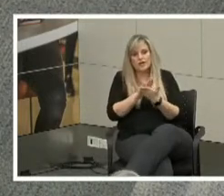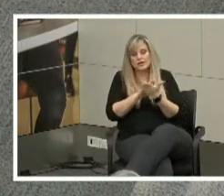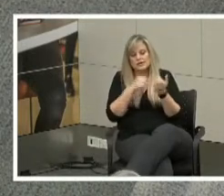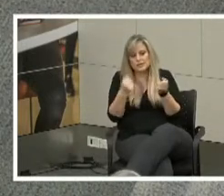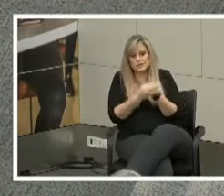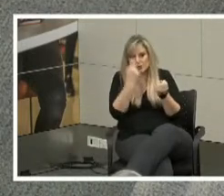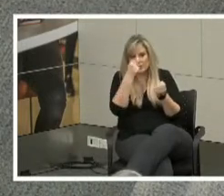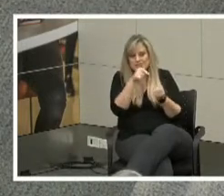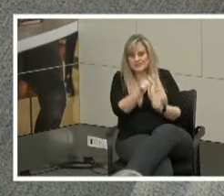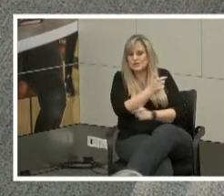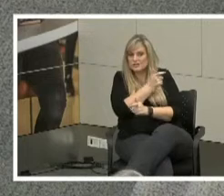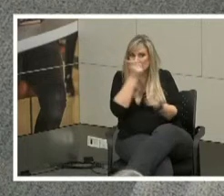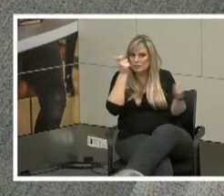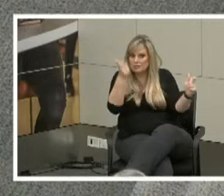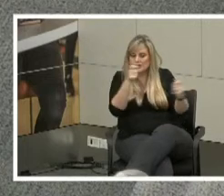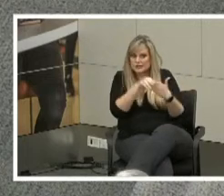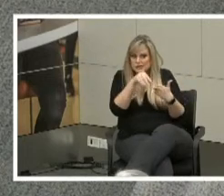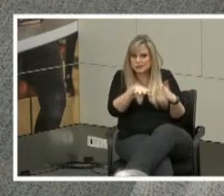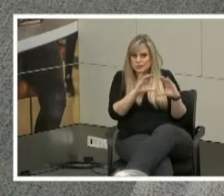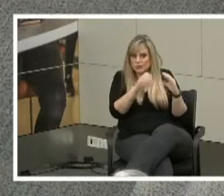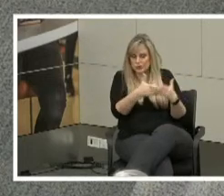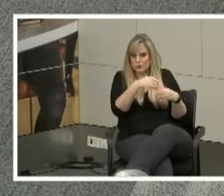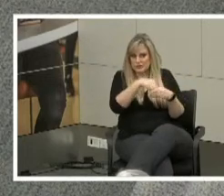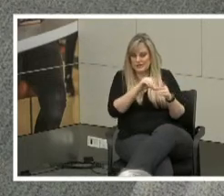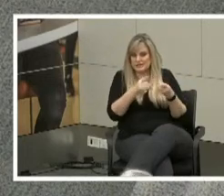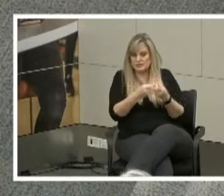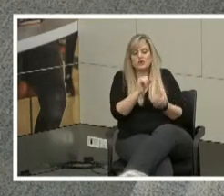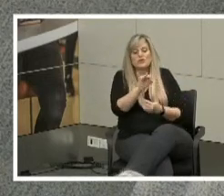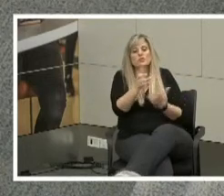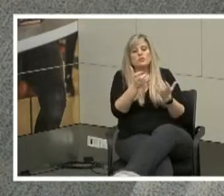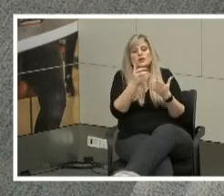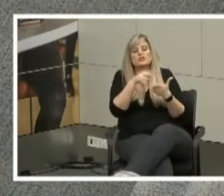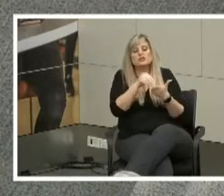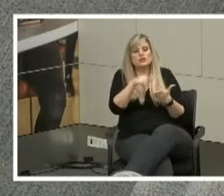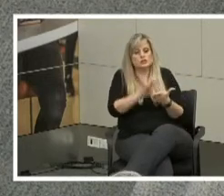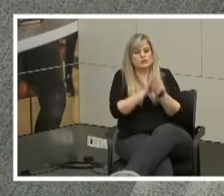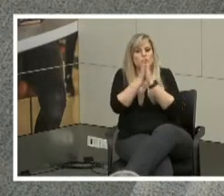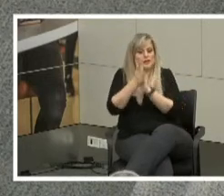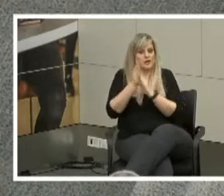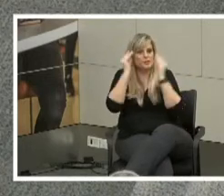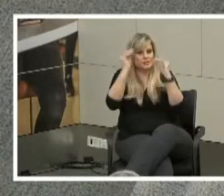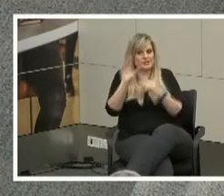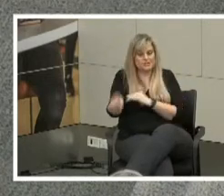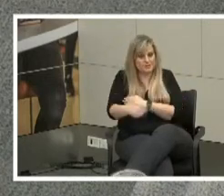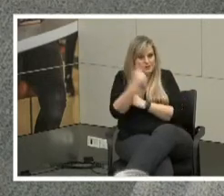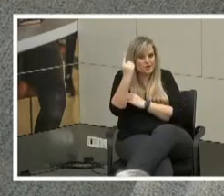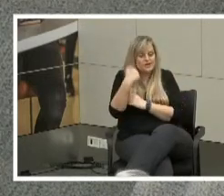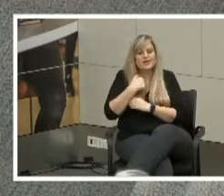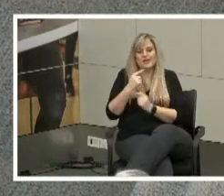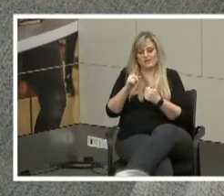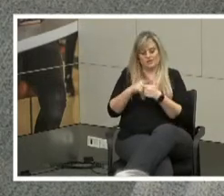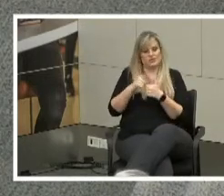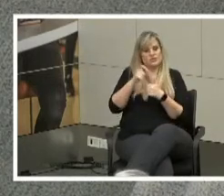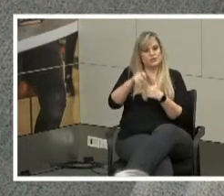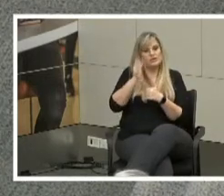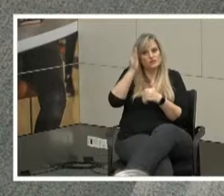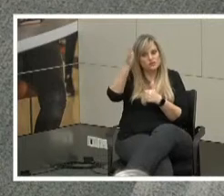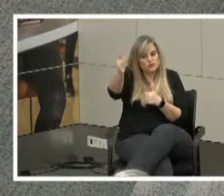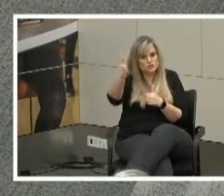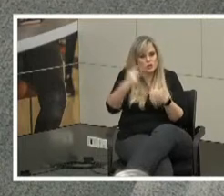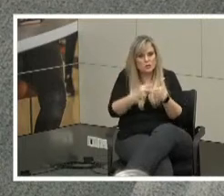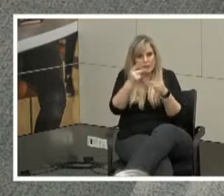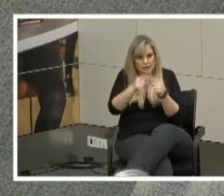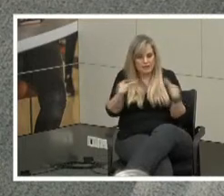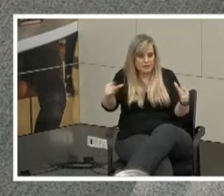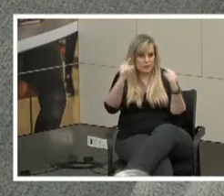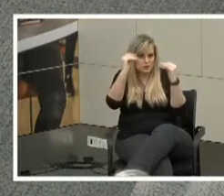groups in the district if we want students to enter the teaching profession one we need future bilingual